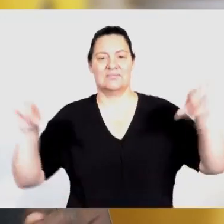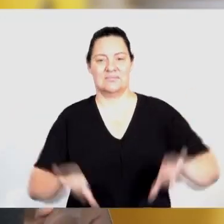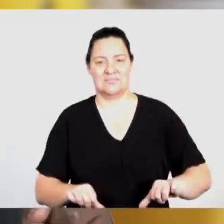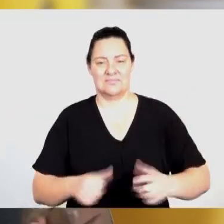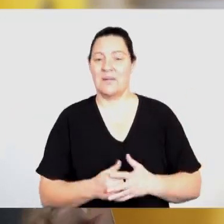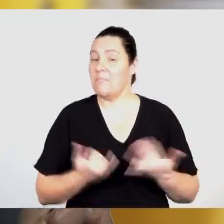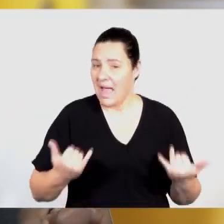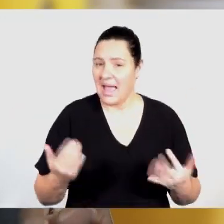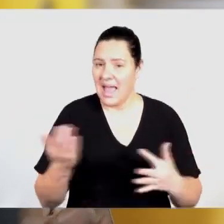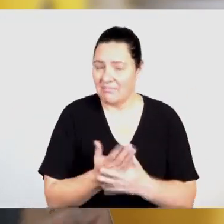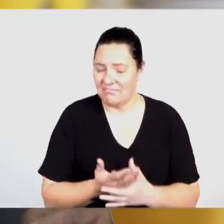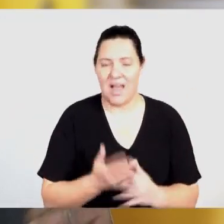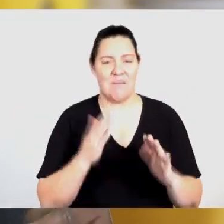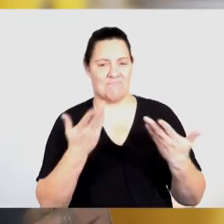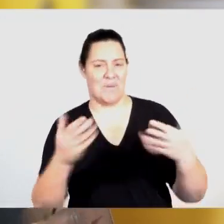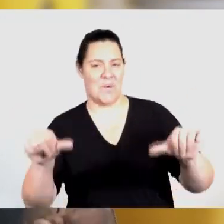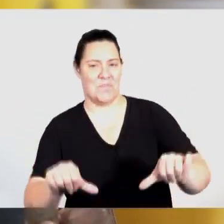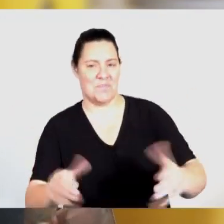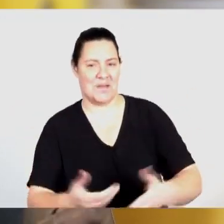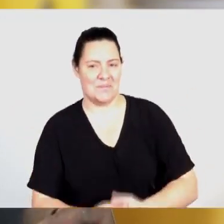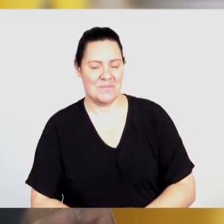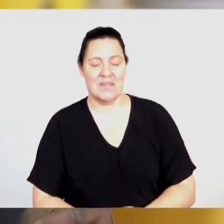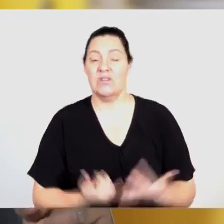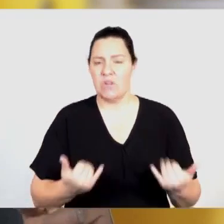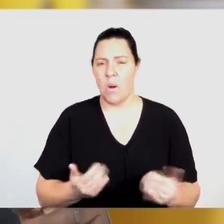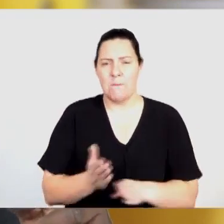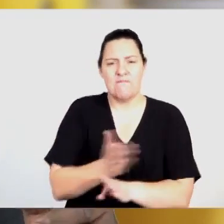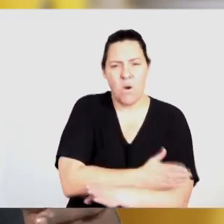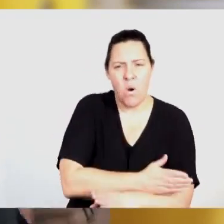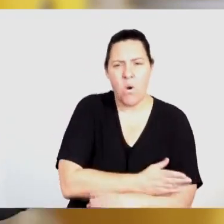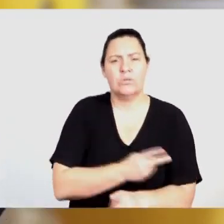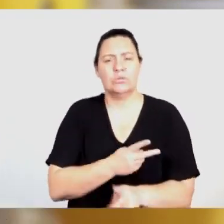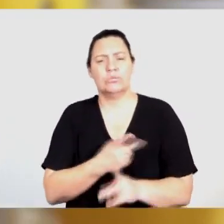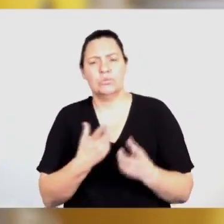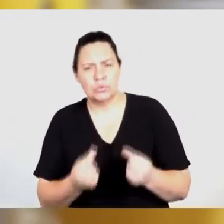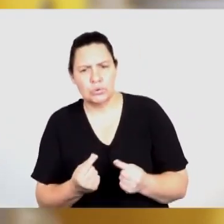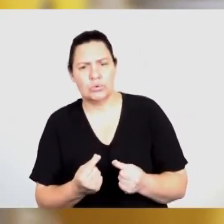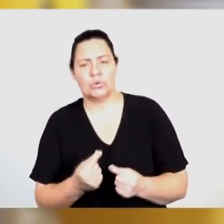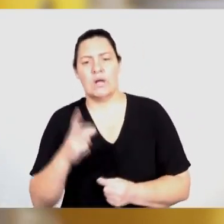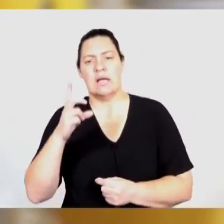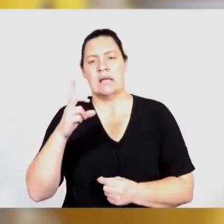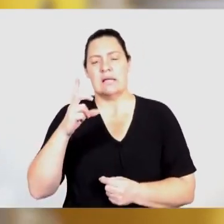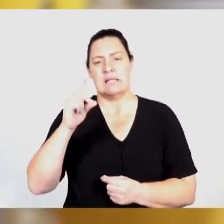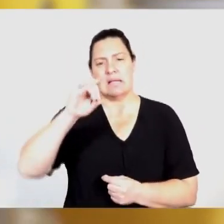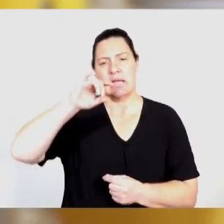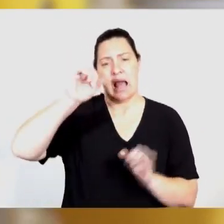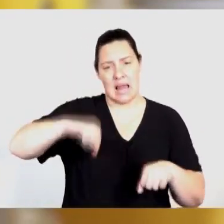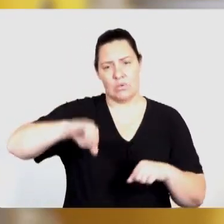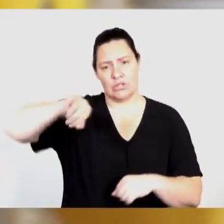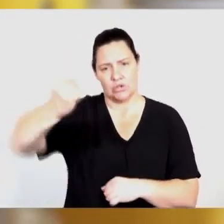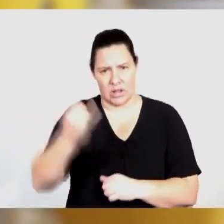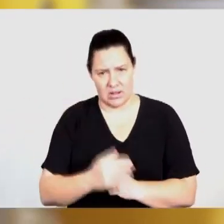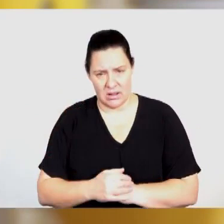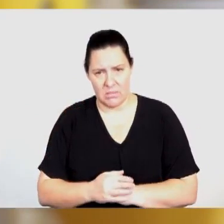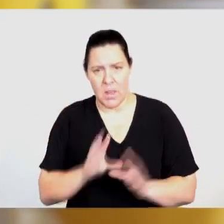Welcome back, dear learners, from the ad break. Before the short break, we were able to prepare a debtors allowances journal, and we